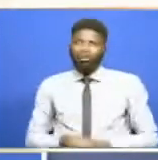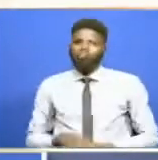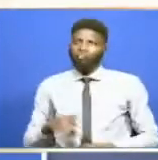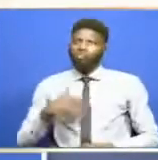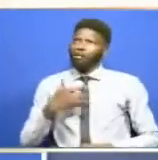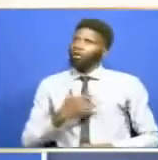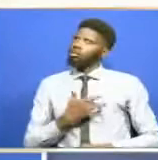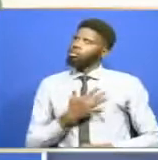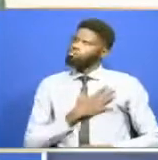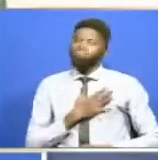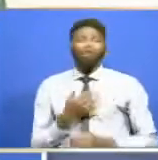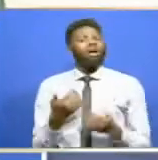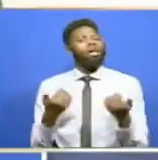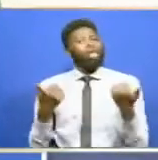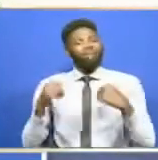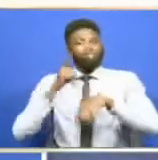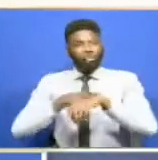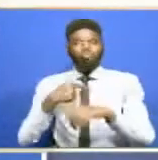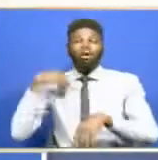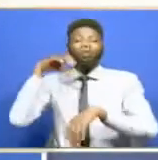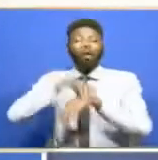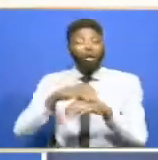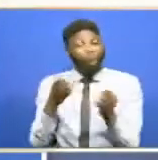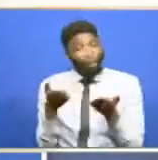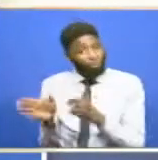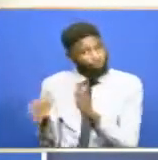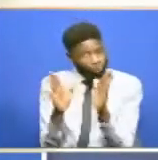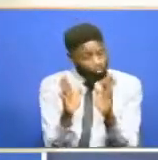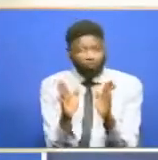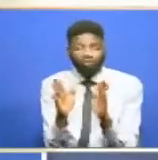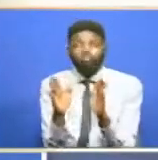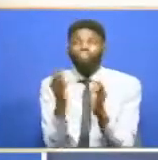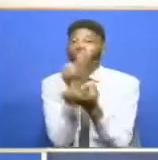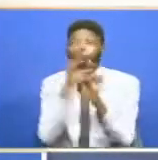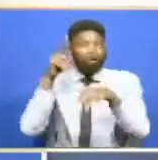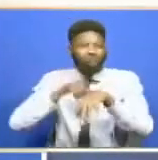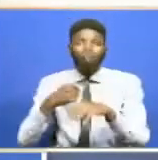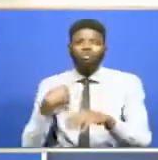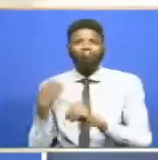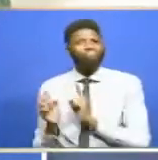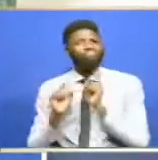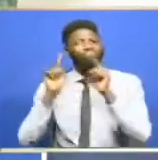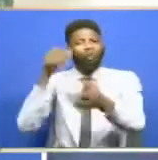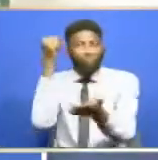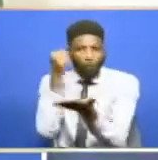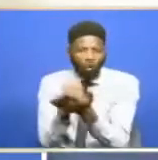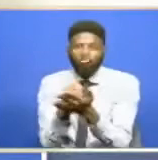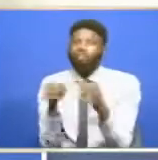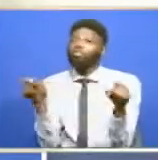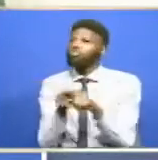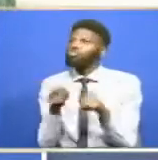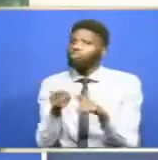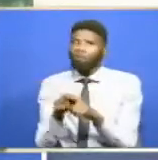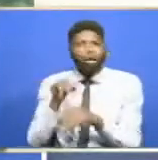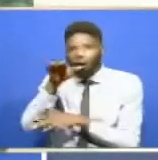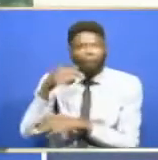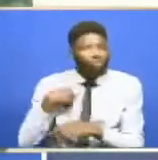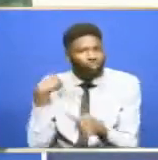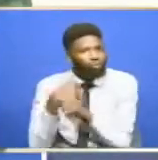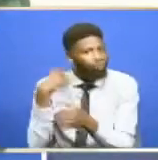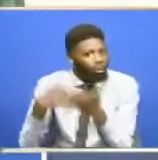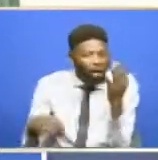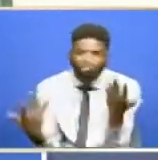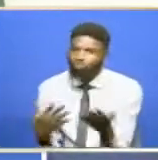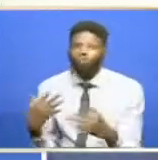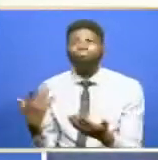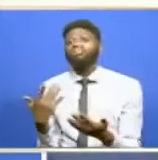me, and each and every time I got an opportunity or a free time, I could go to the office, ask what I can do or something